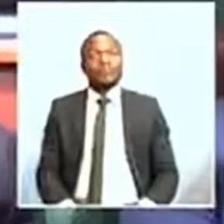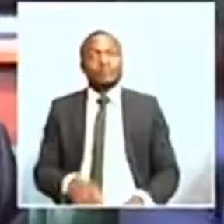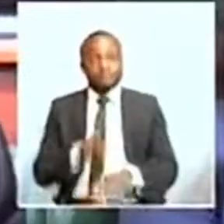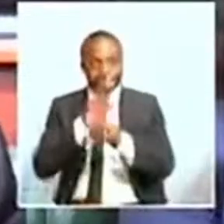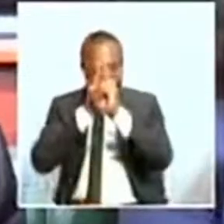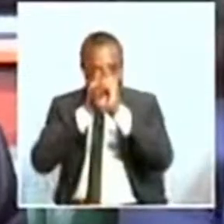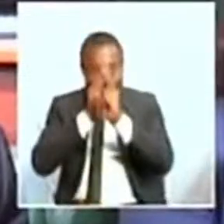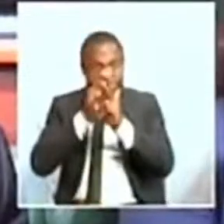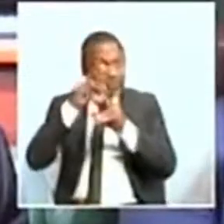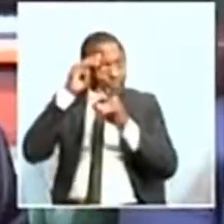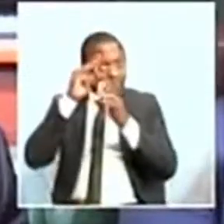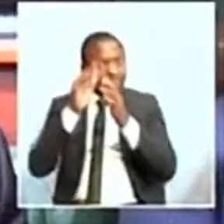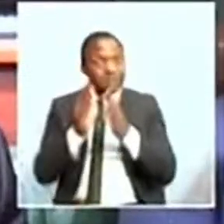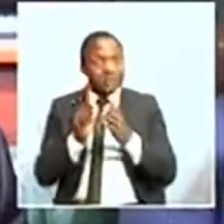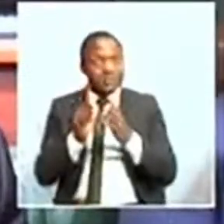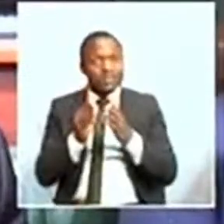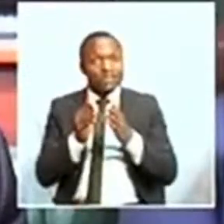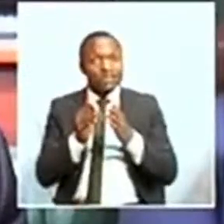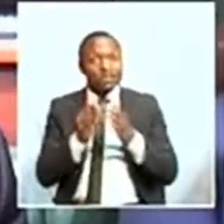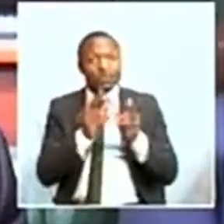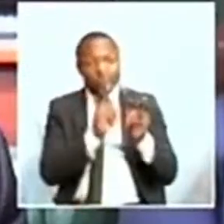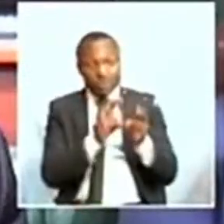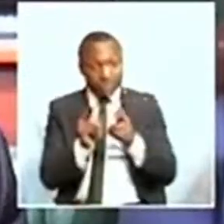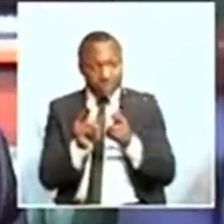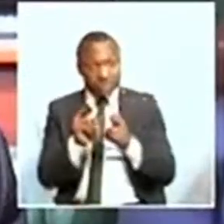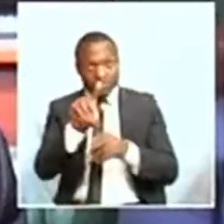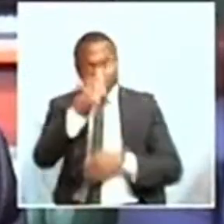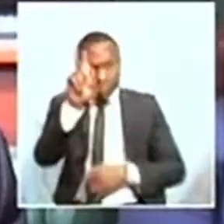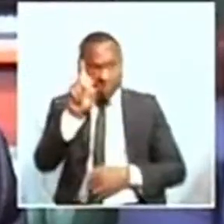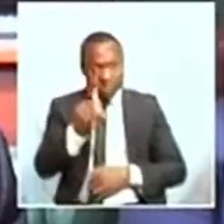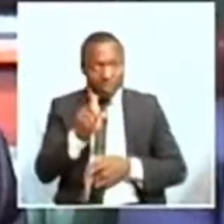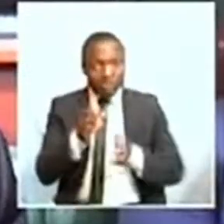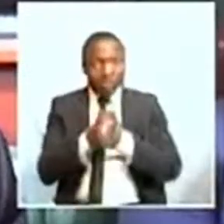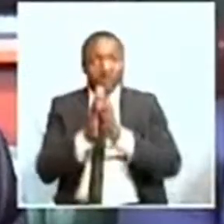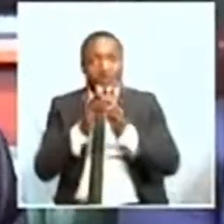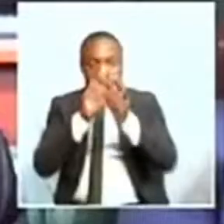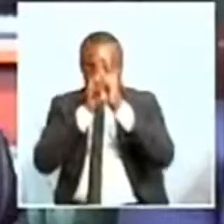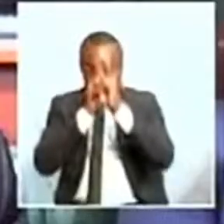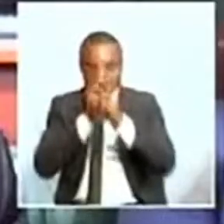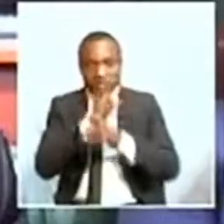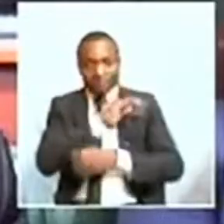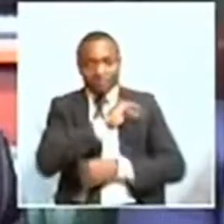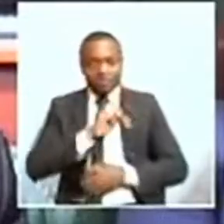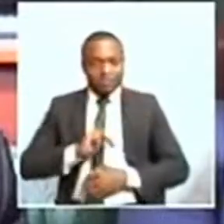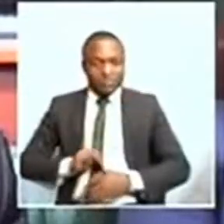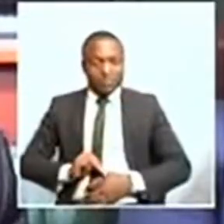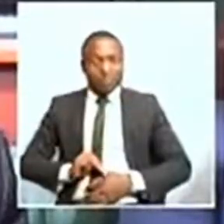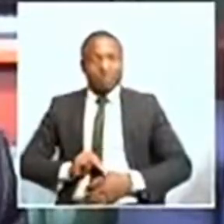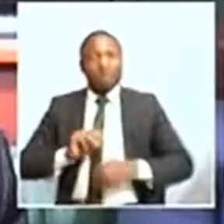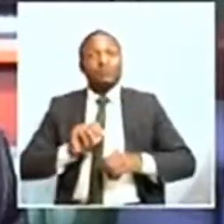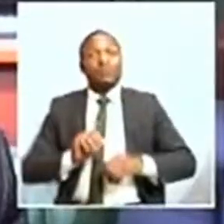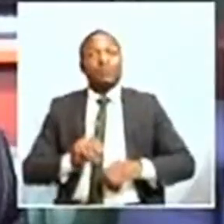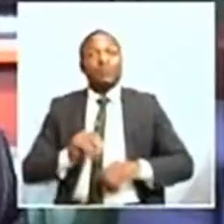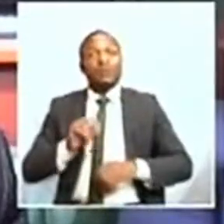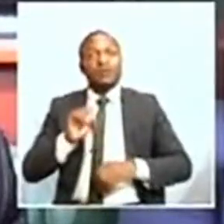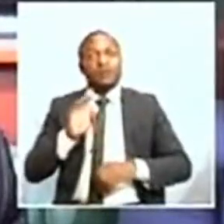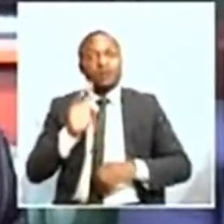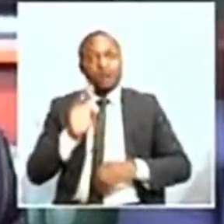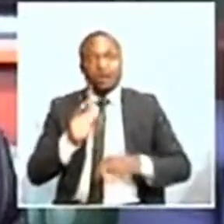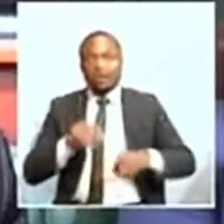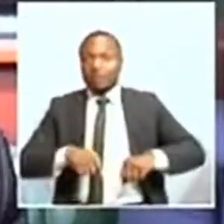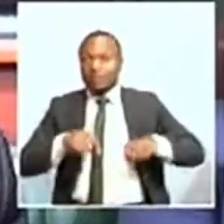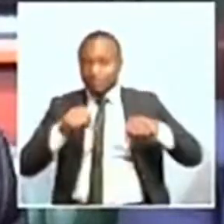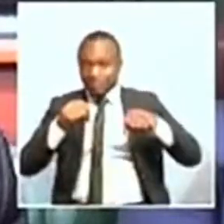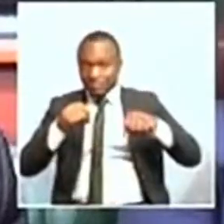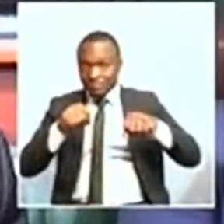Honorable Minister, when you are responding to the question asked by Honorable Member of Kwacha about the availability